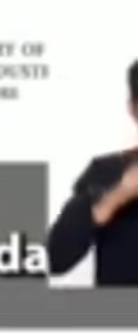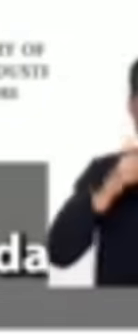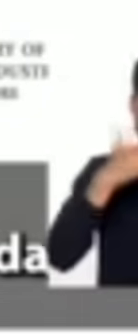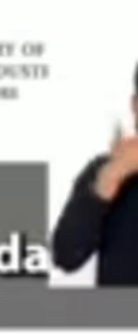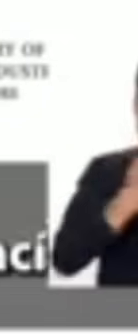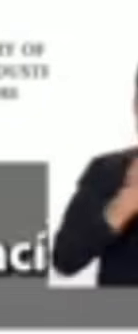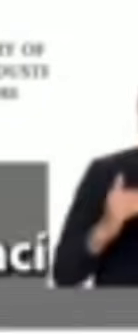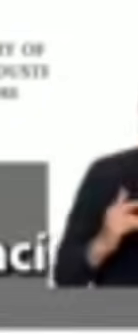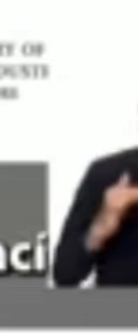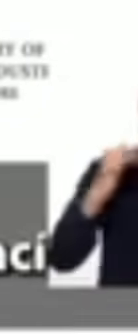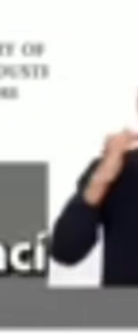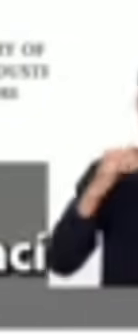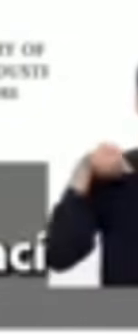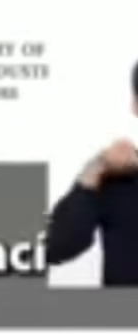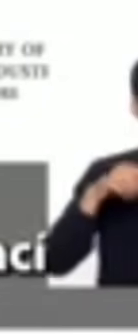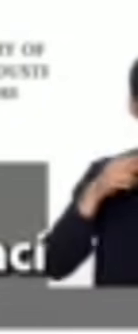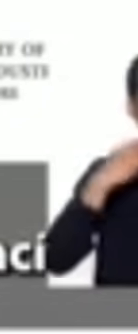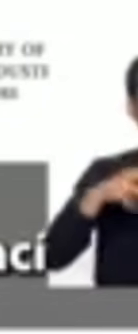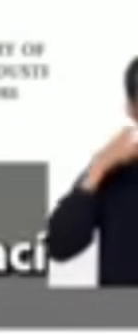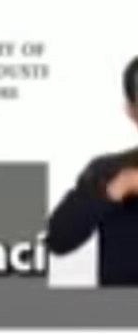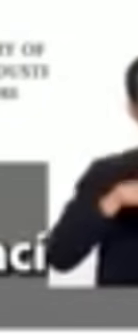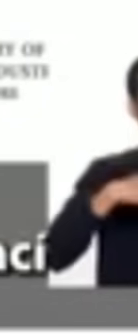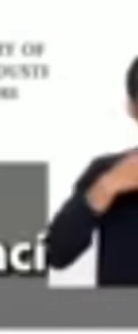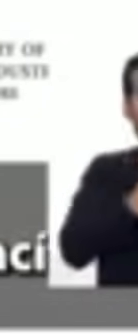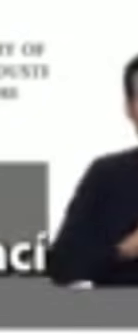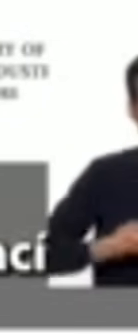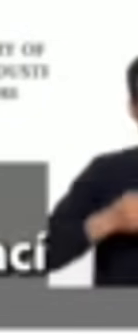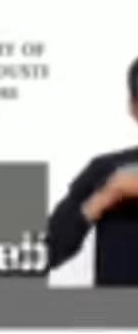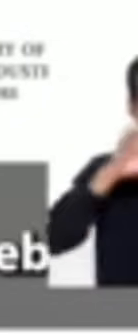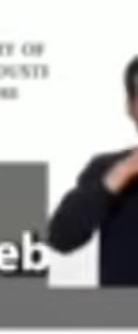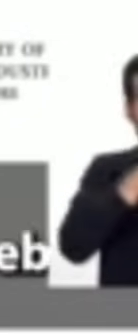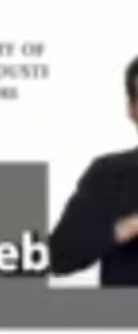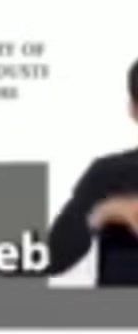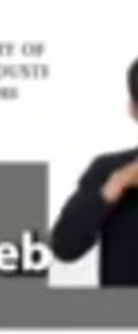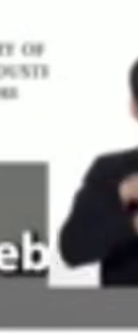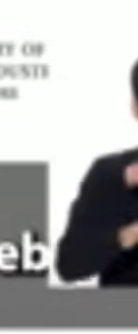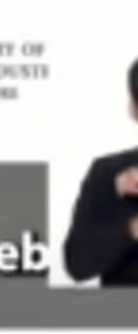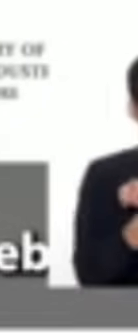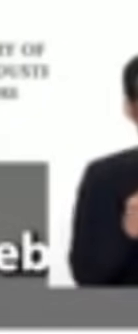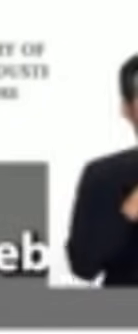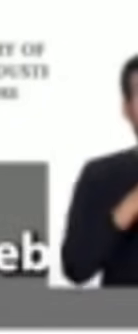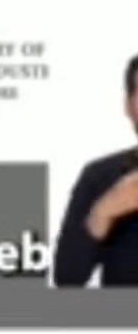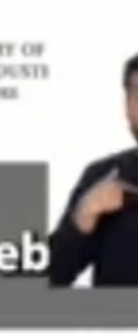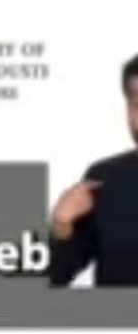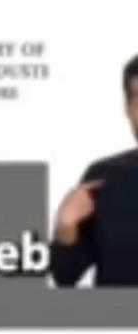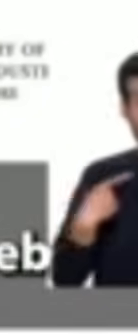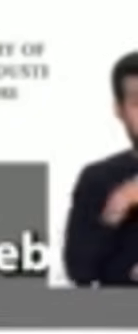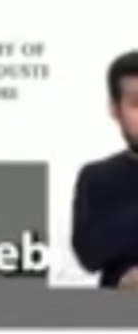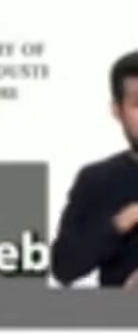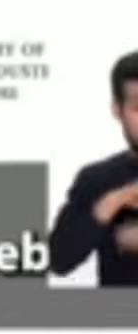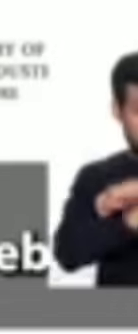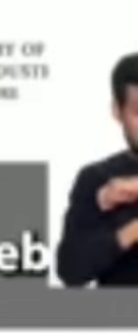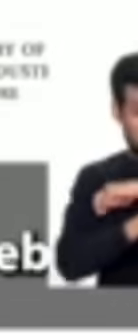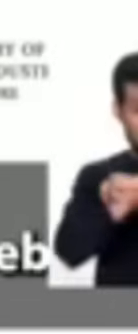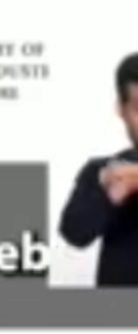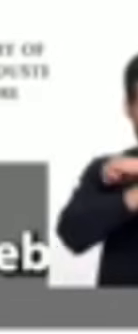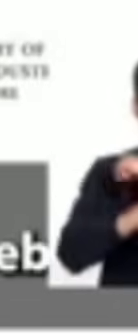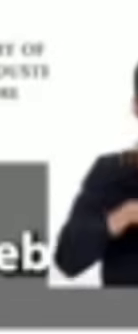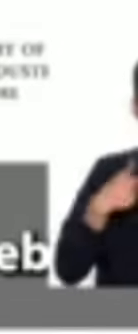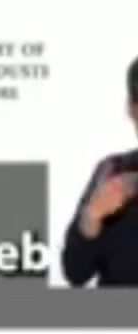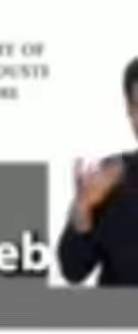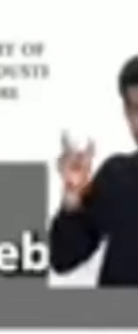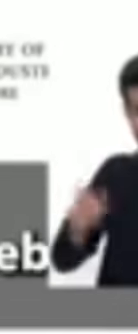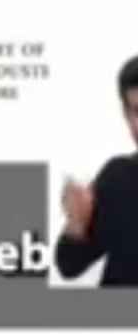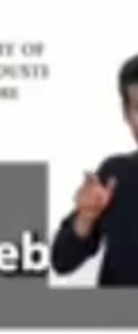your capacity as the pro tempore president of the Pacific Alliance to bring our countries, businesses, and our